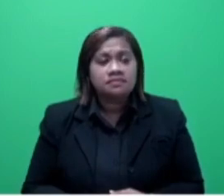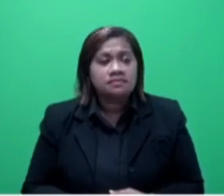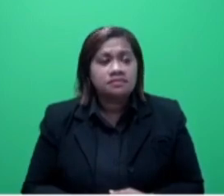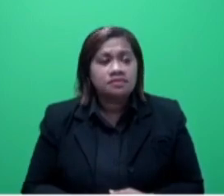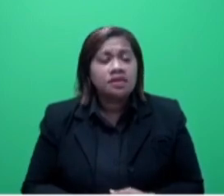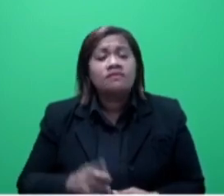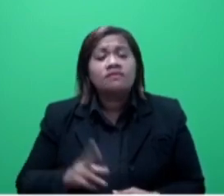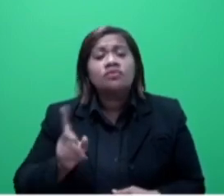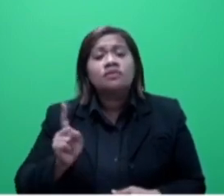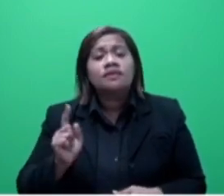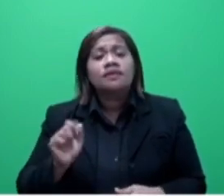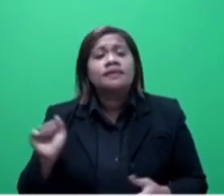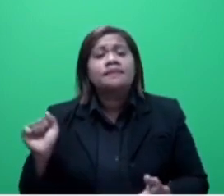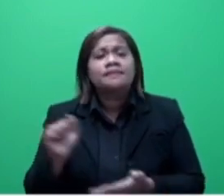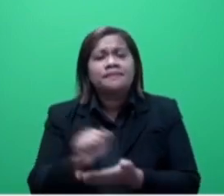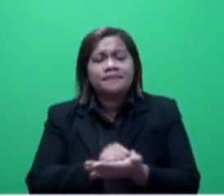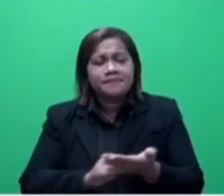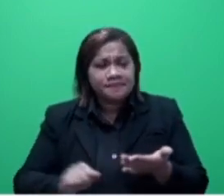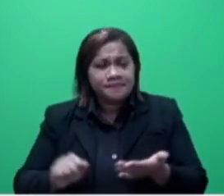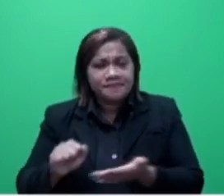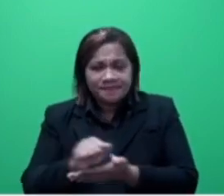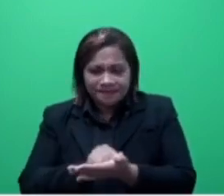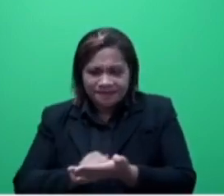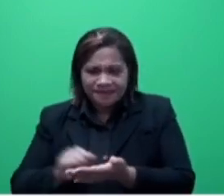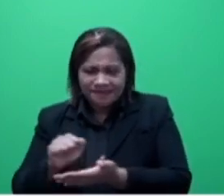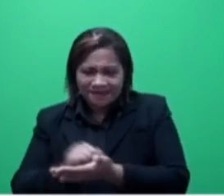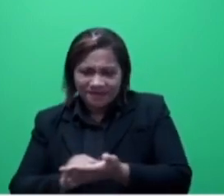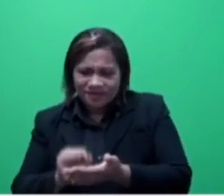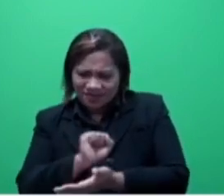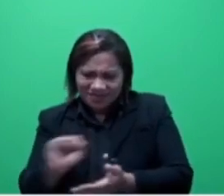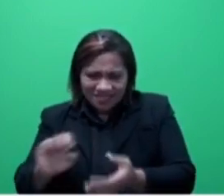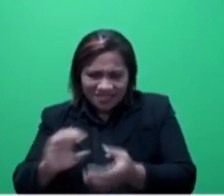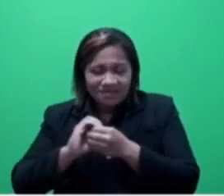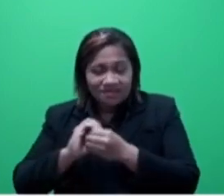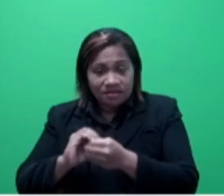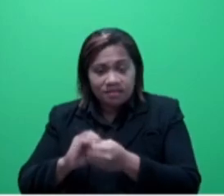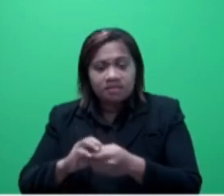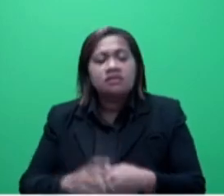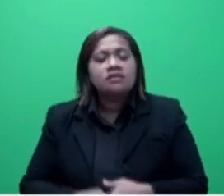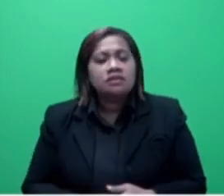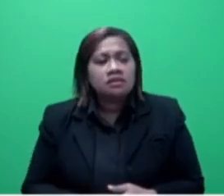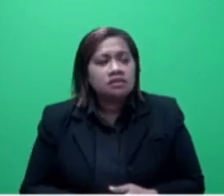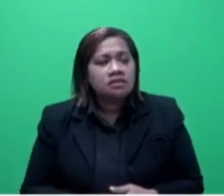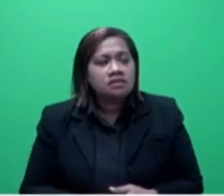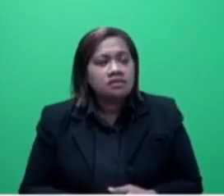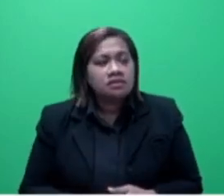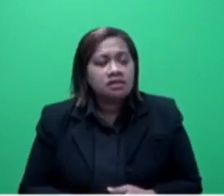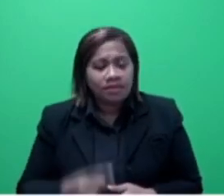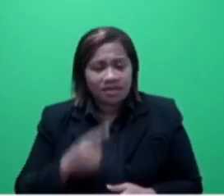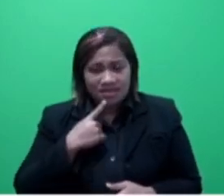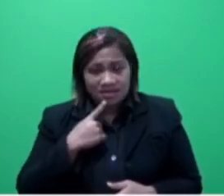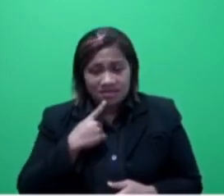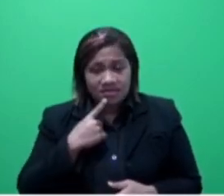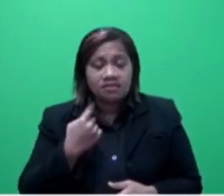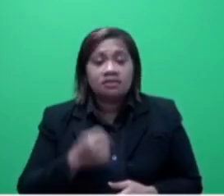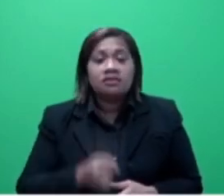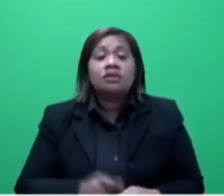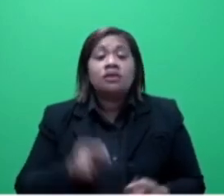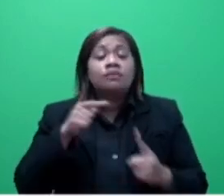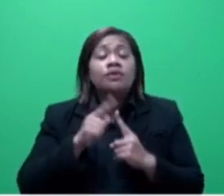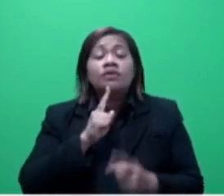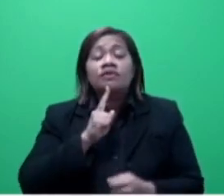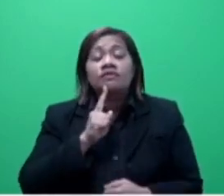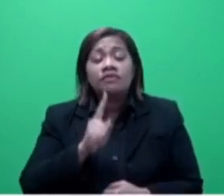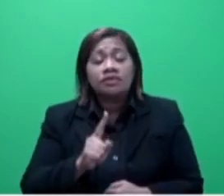the purchase of harvesters. They continue to do so by saying no to what's on the table, sir. Point of order,